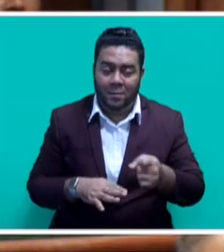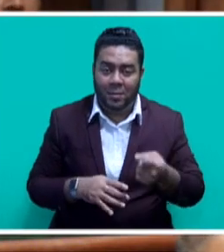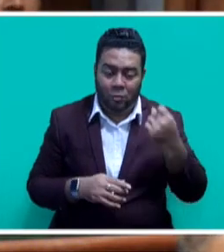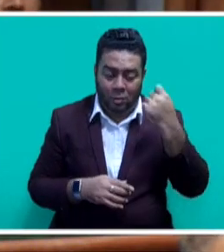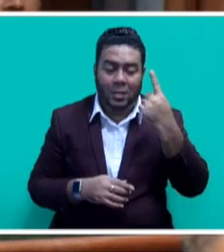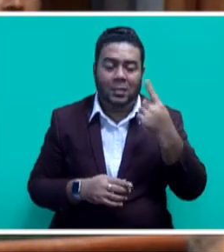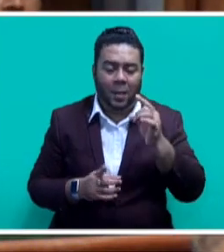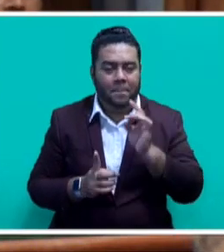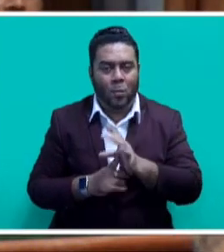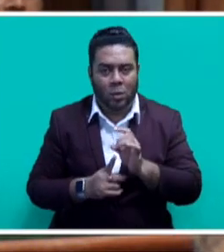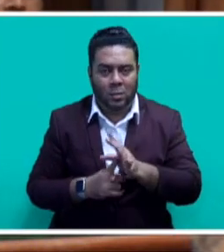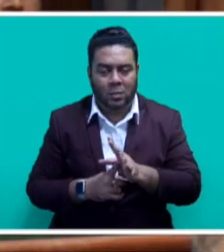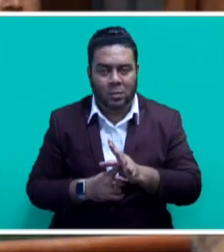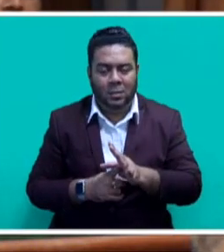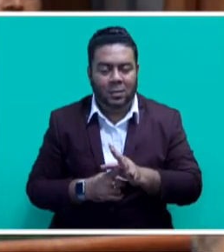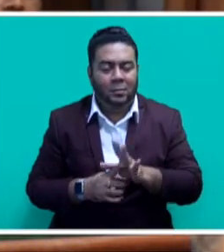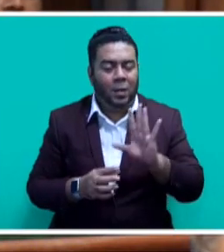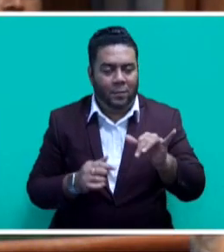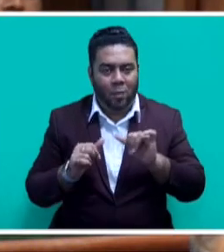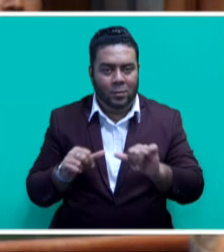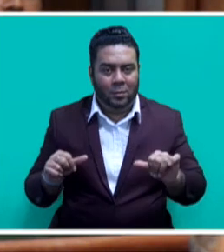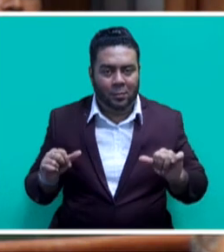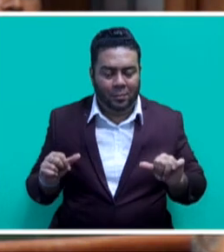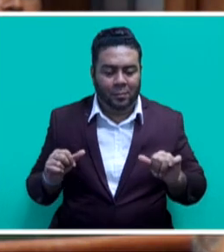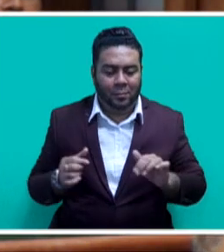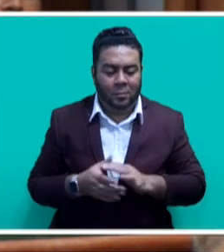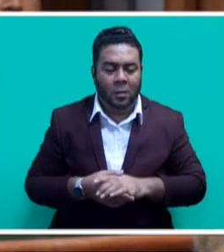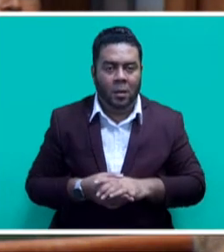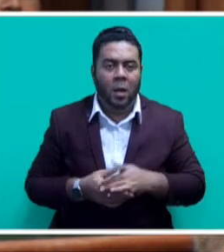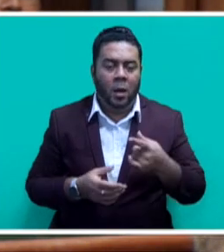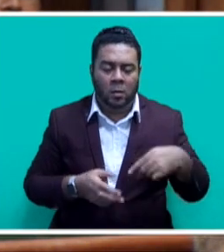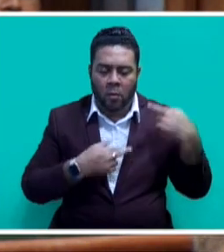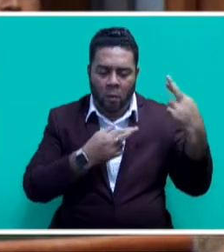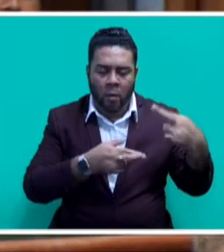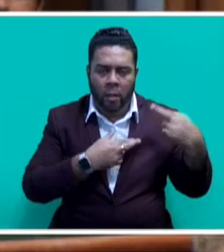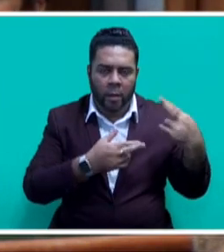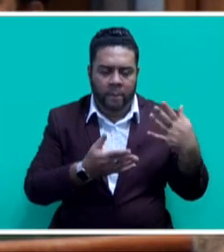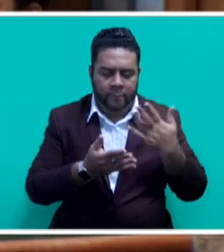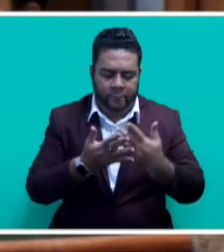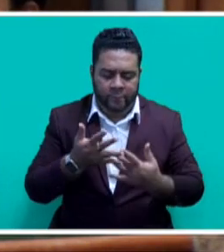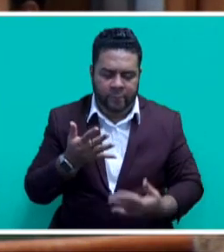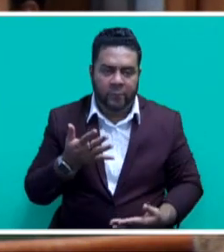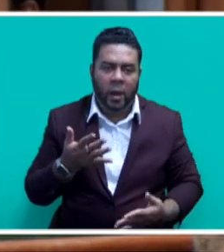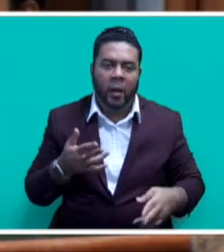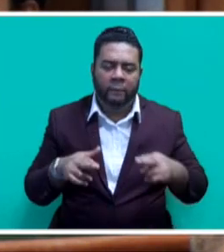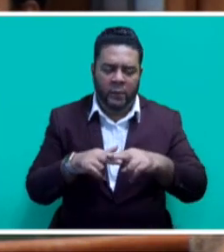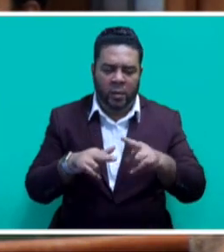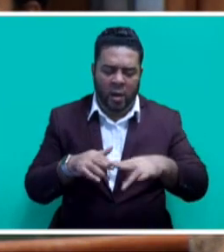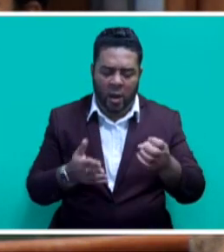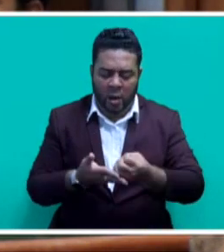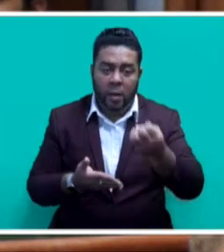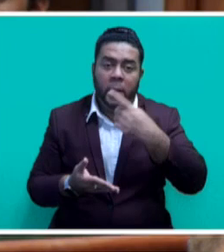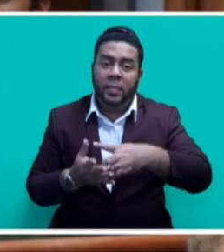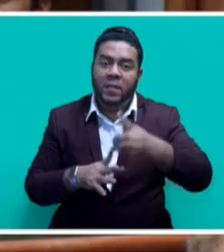recognizes the importance of agriculture and its role in Fijian economic